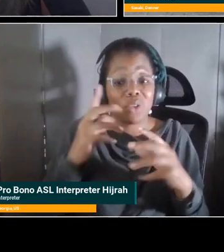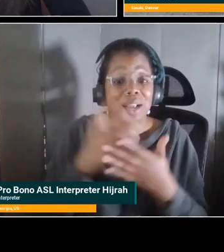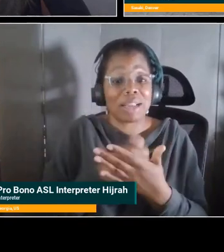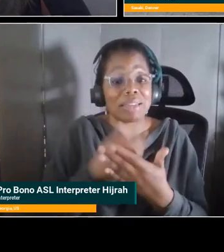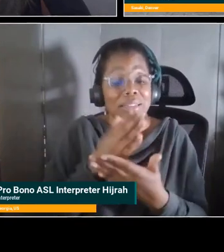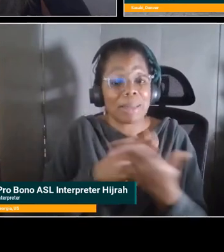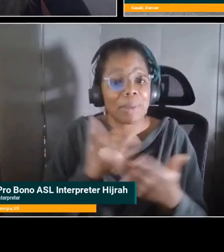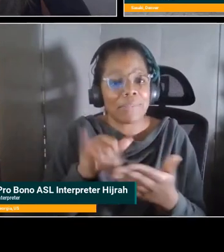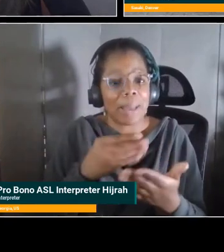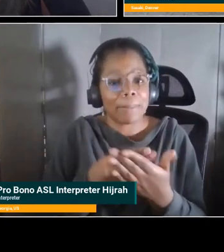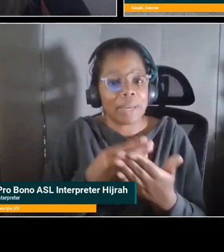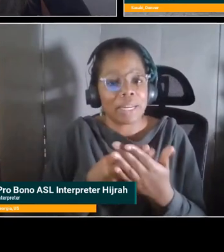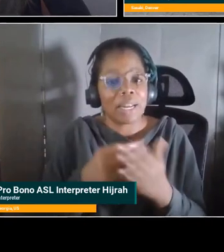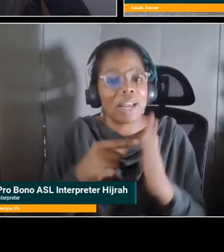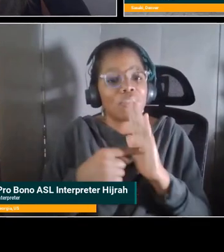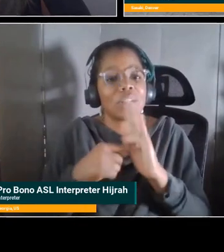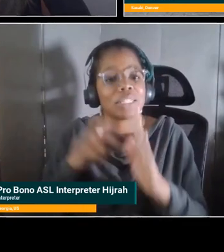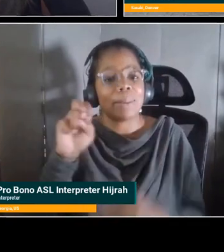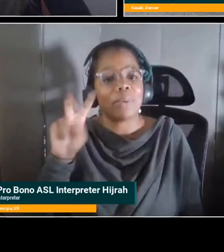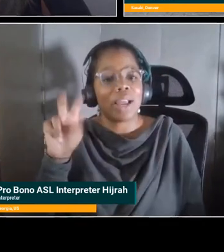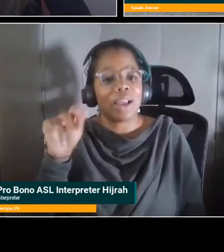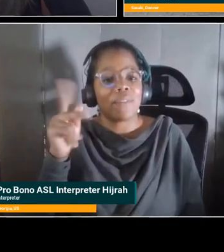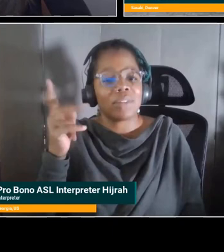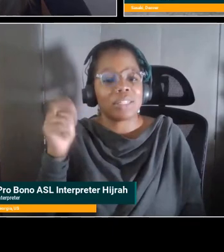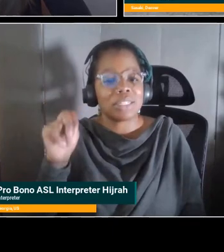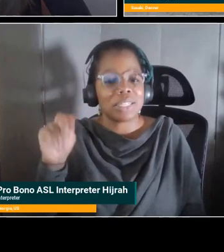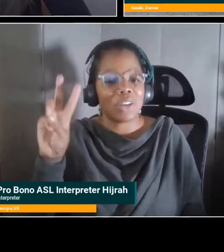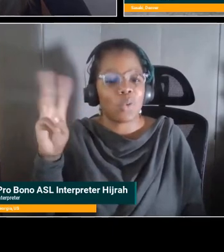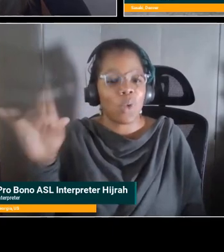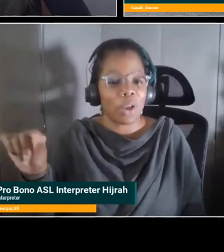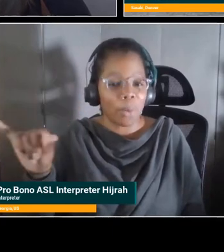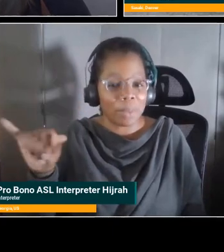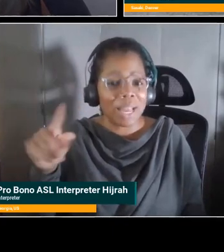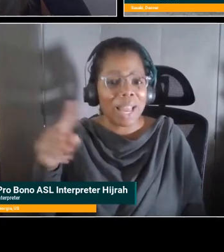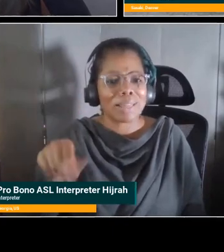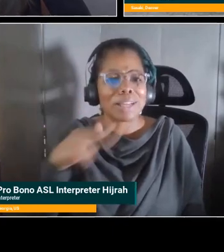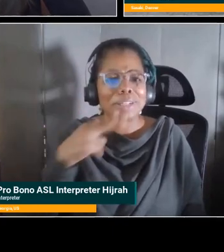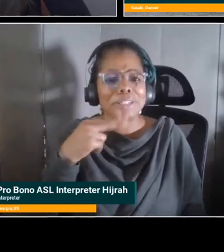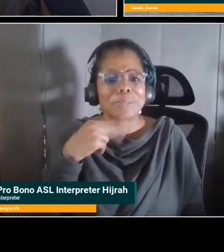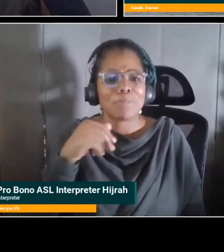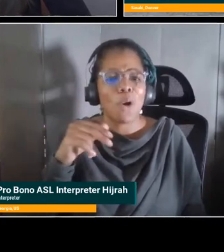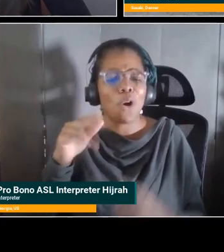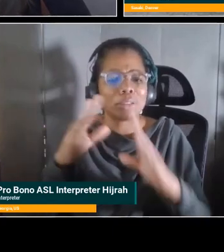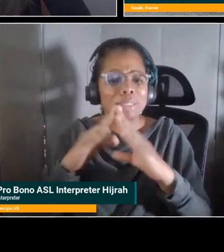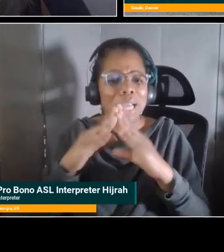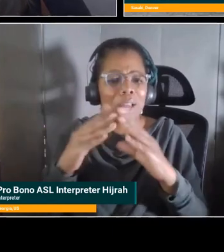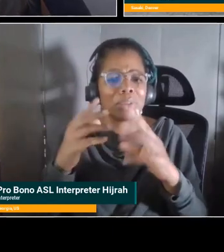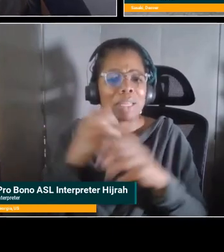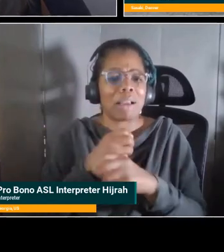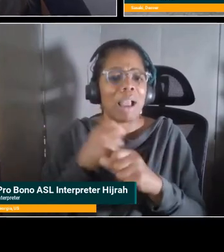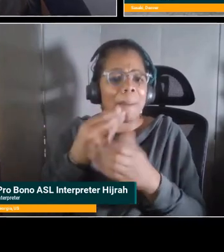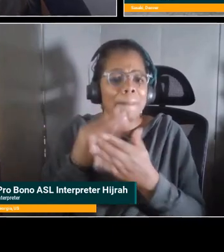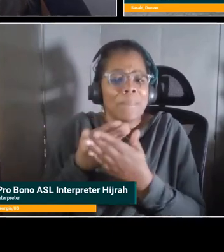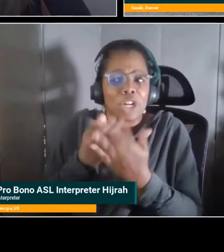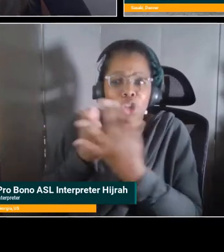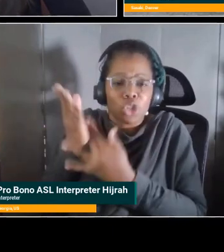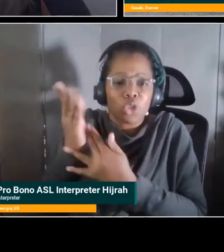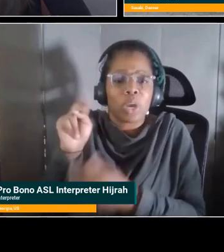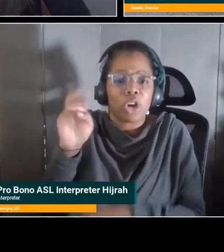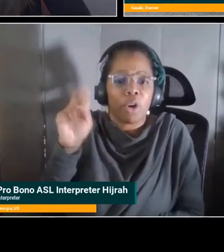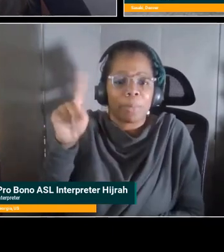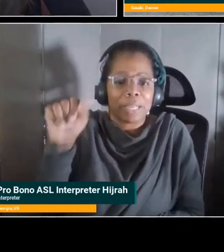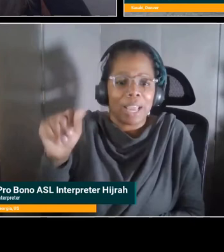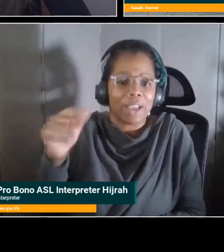money, like Evanston, Wyoming, a small town that was able to receive some funding through NRPA to talk about resiliency and climate